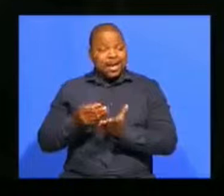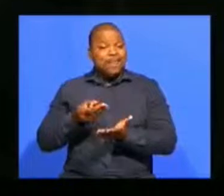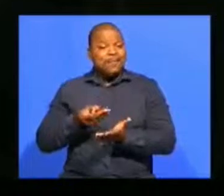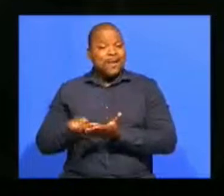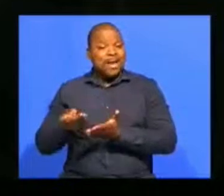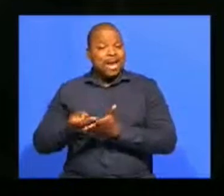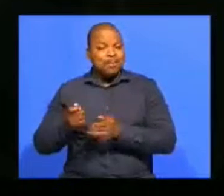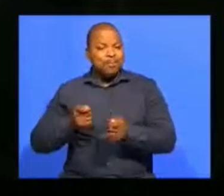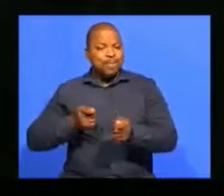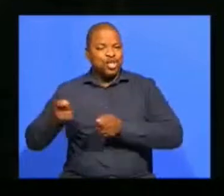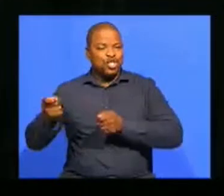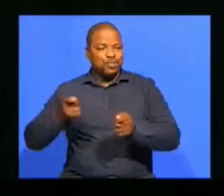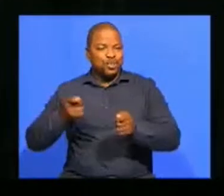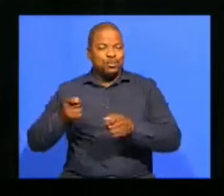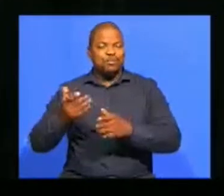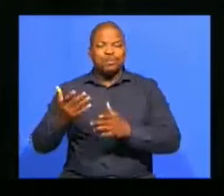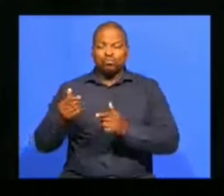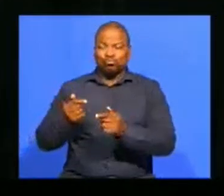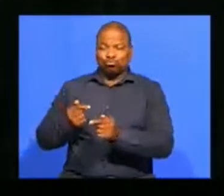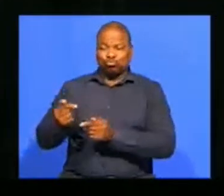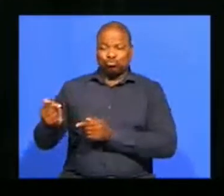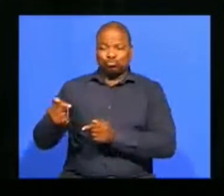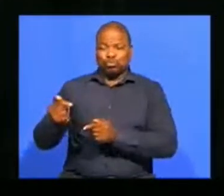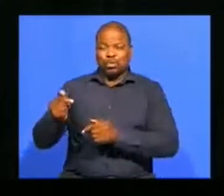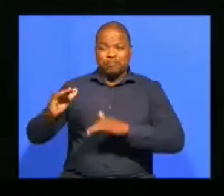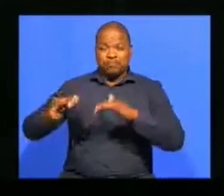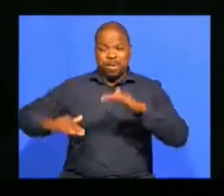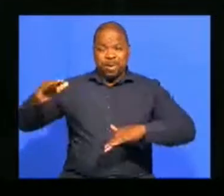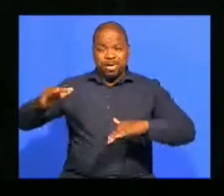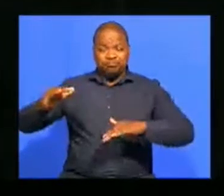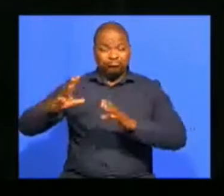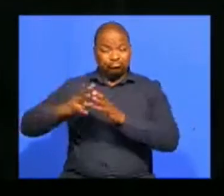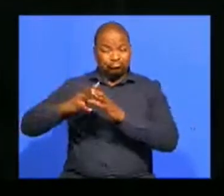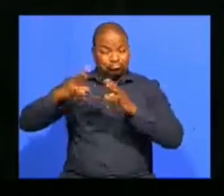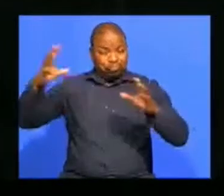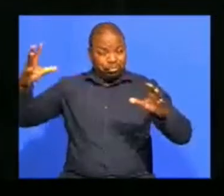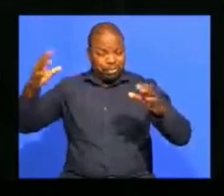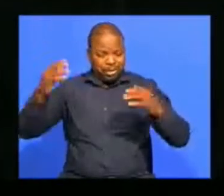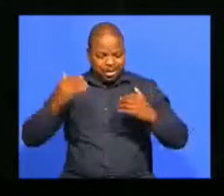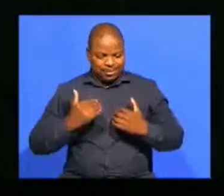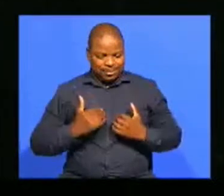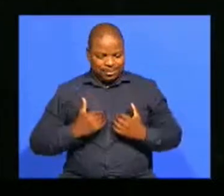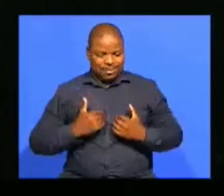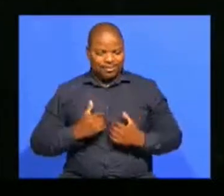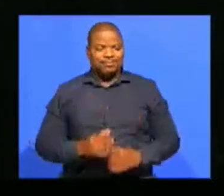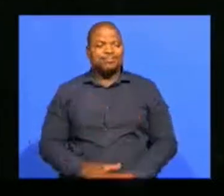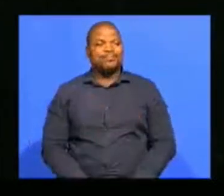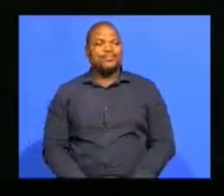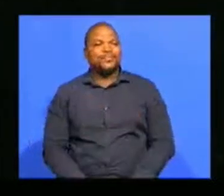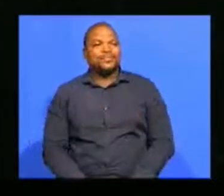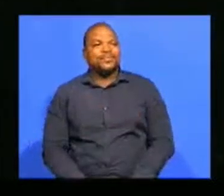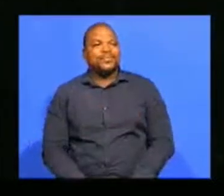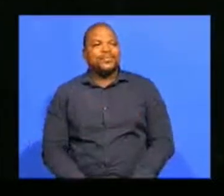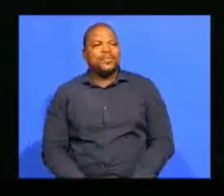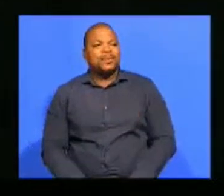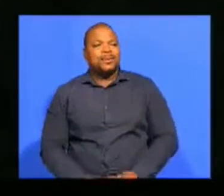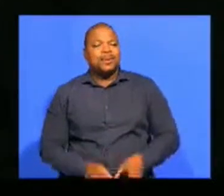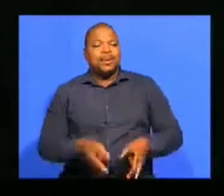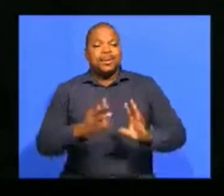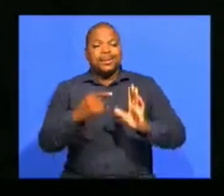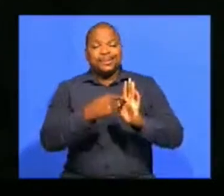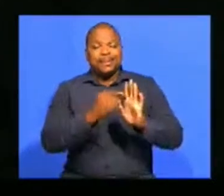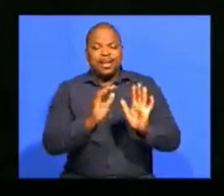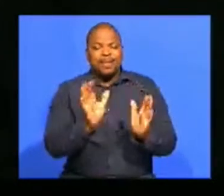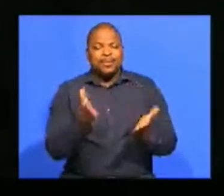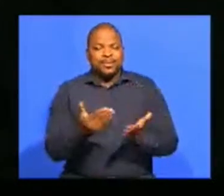financial management, trading that platform, because Bahamas is really big on that. And obviously, the enablers that come with